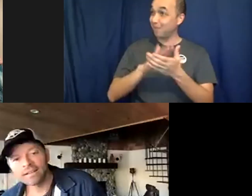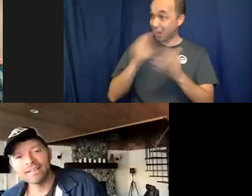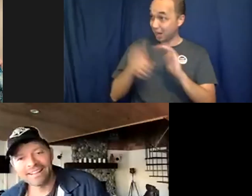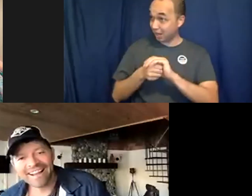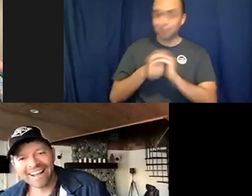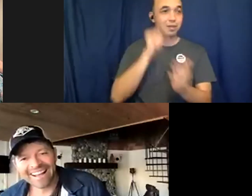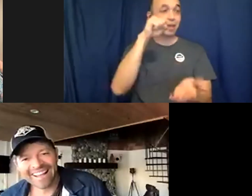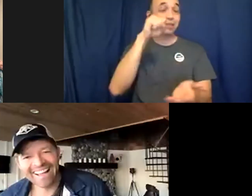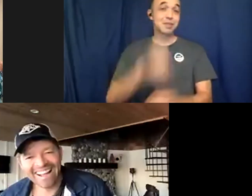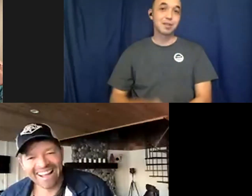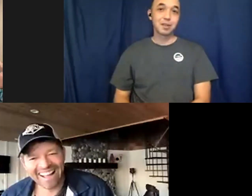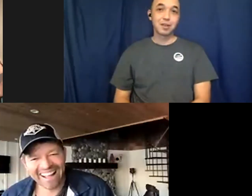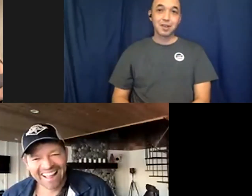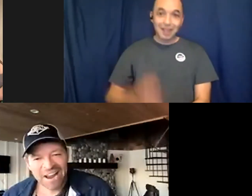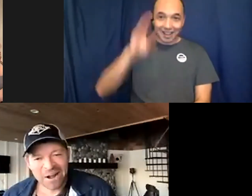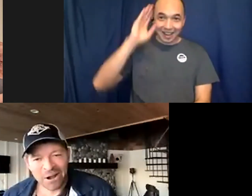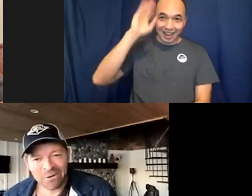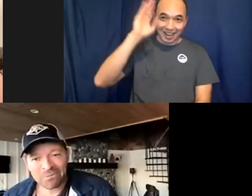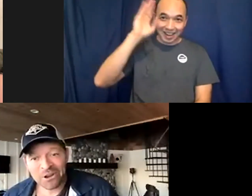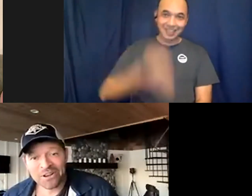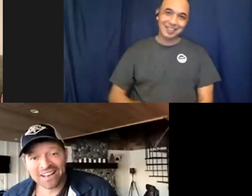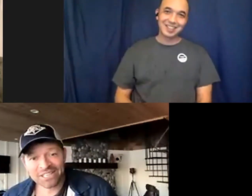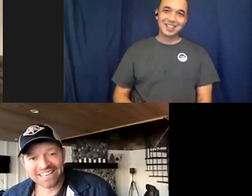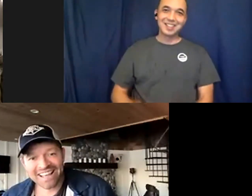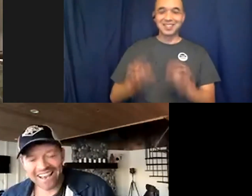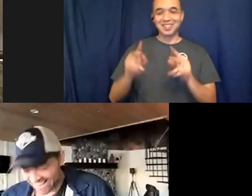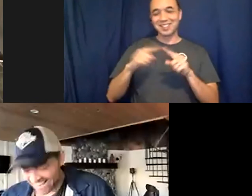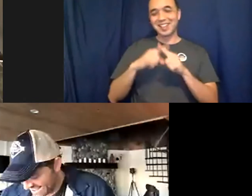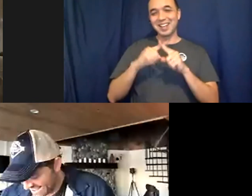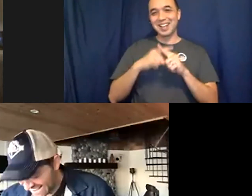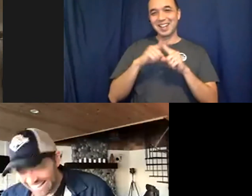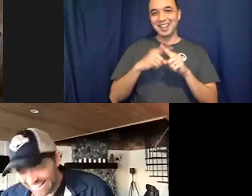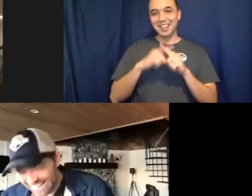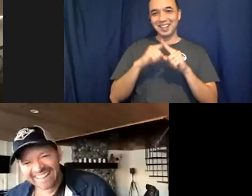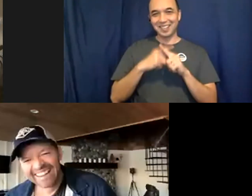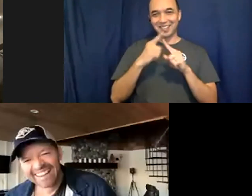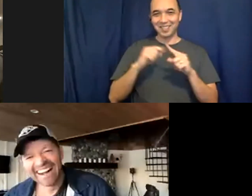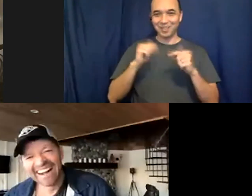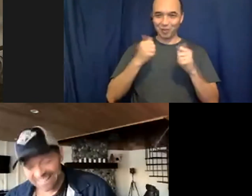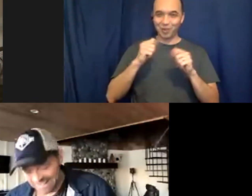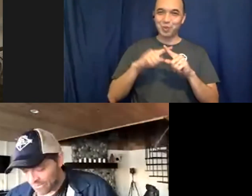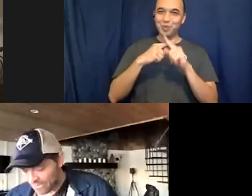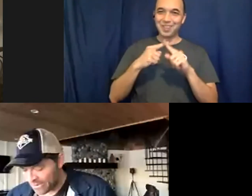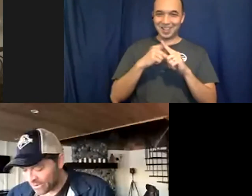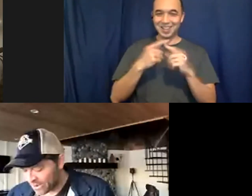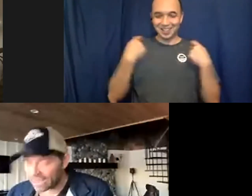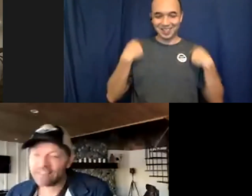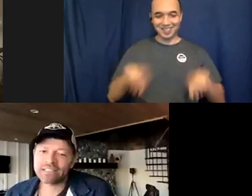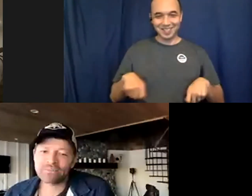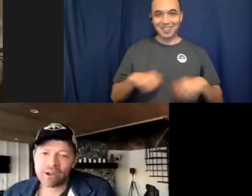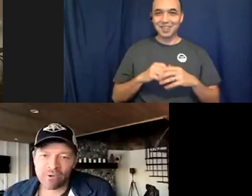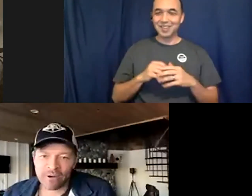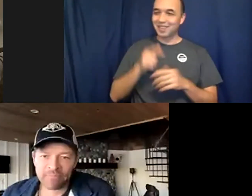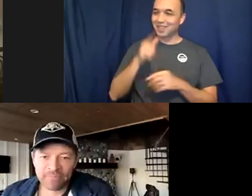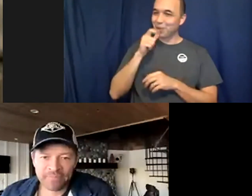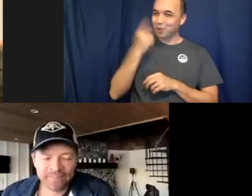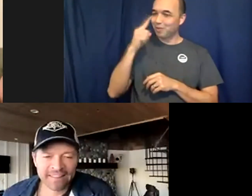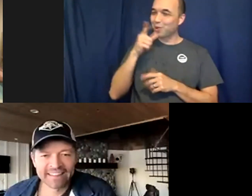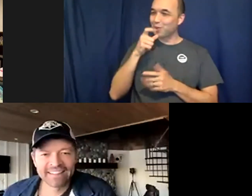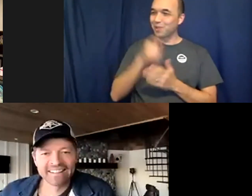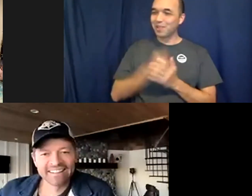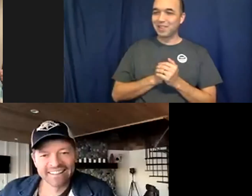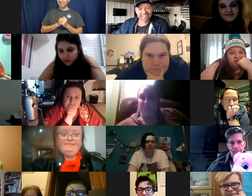She roped me in and I'm now hooked. So you mean offered you the opportunity to participate? Yes, absolutely.